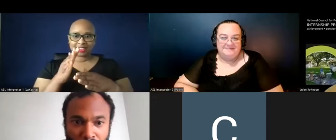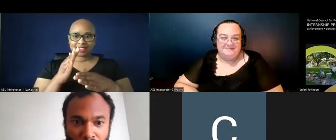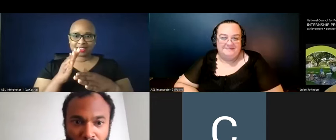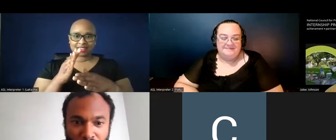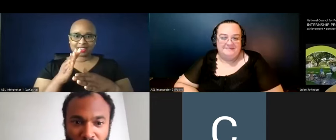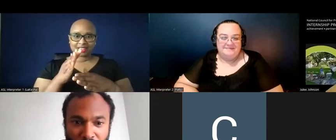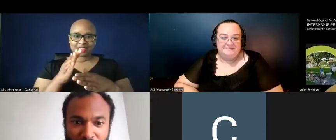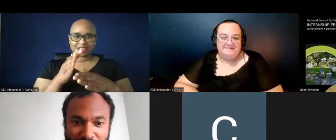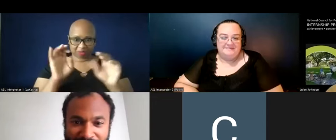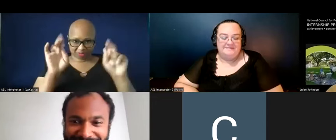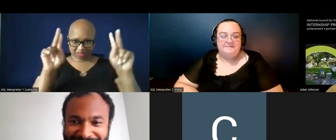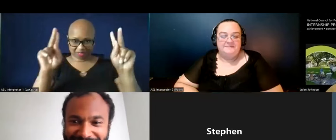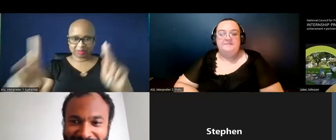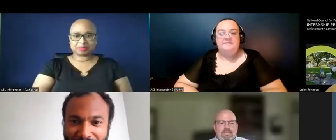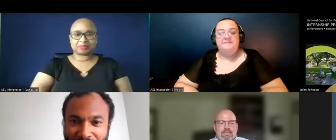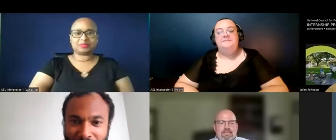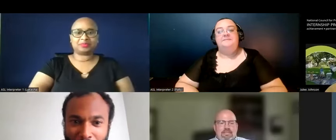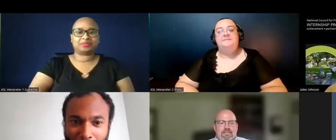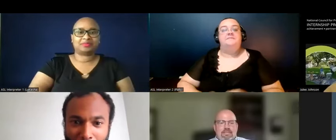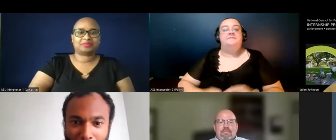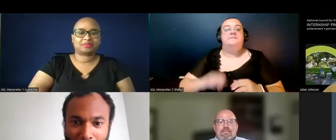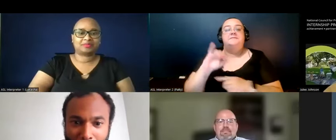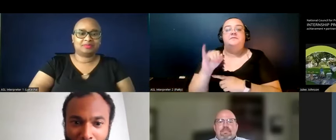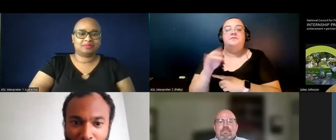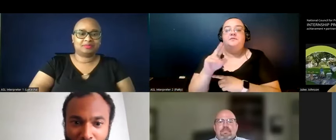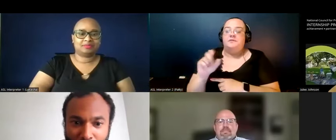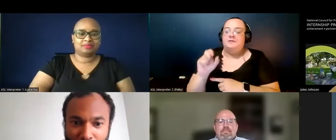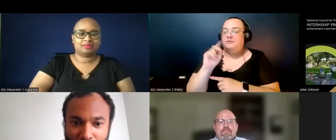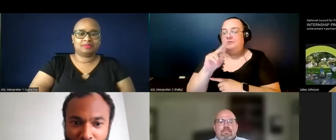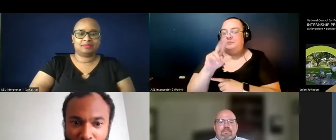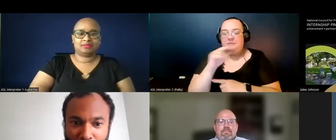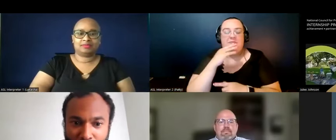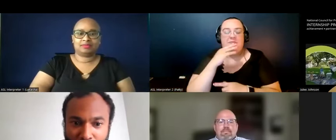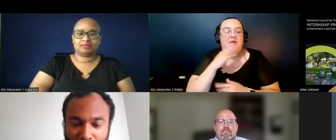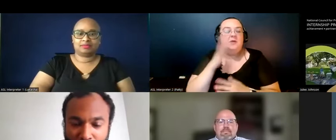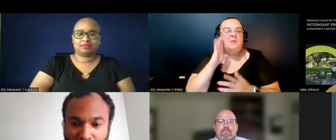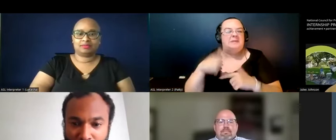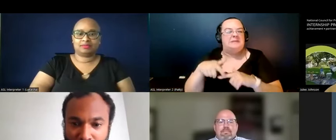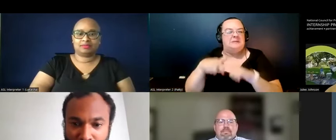All right, no, thank you. We might stop just for a moment here